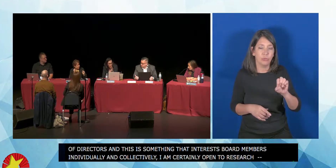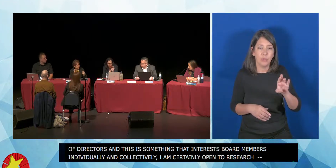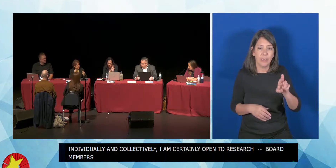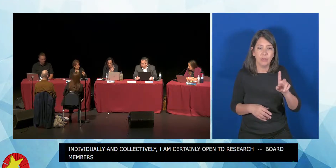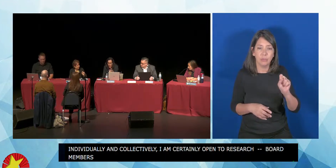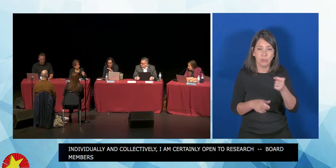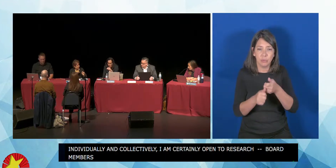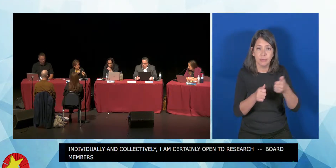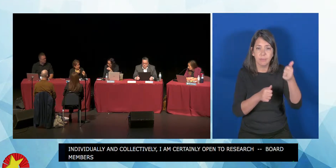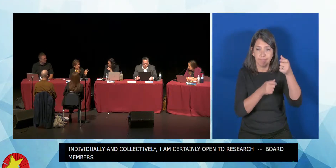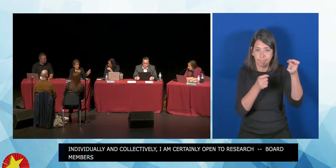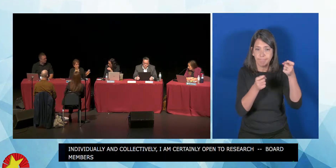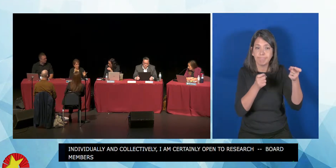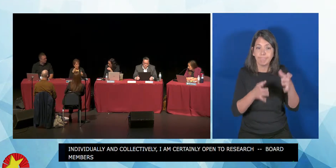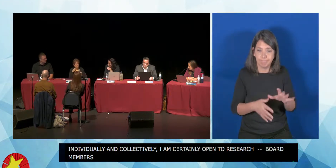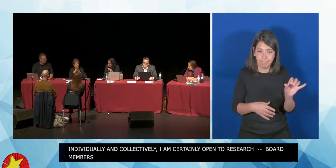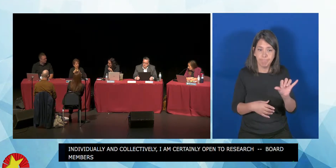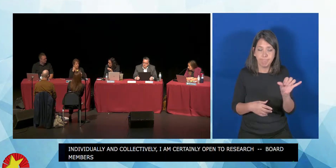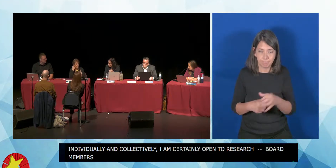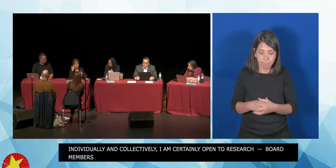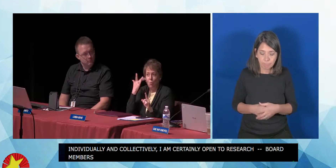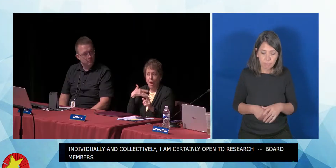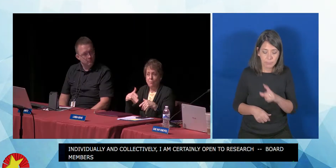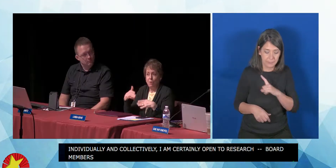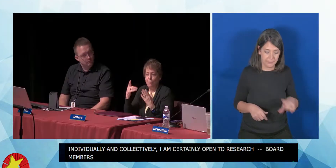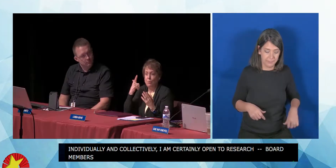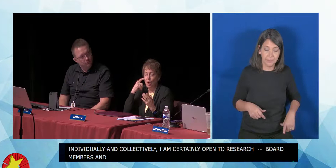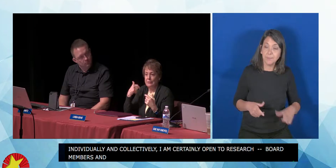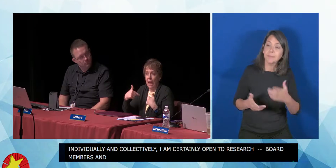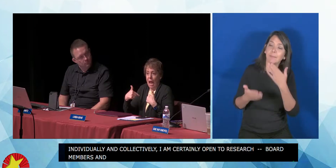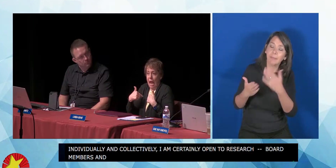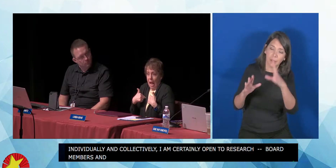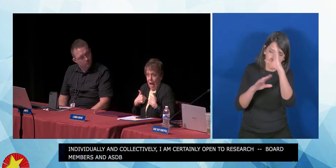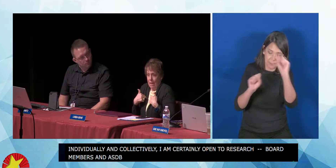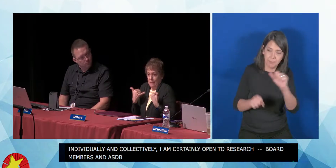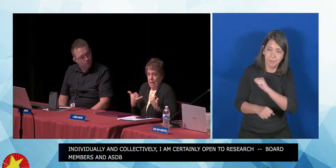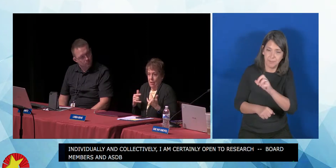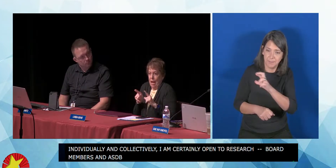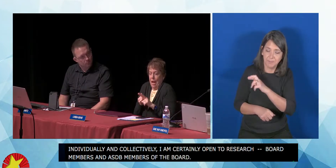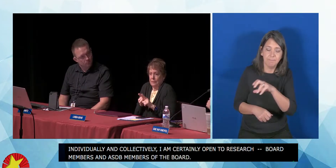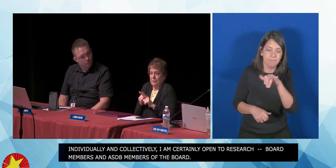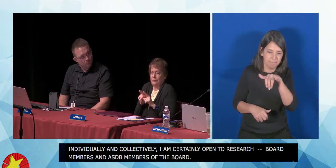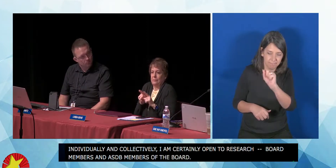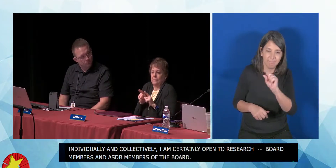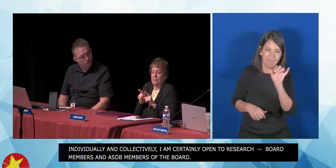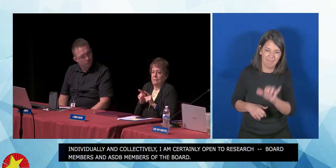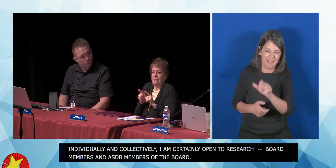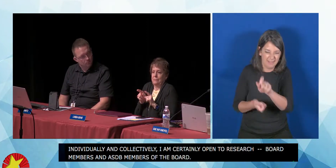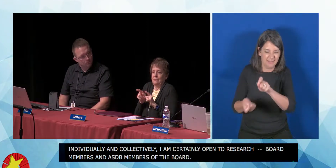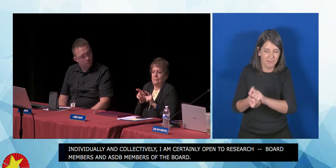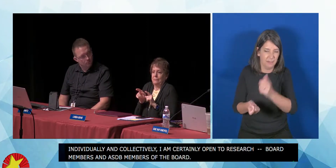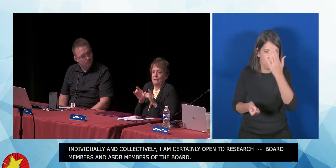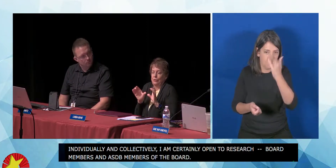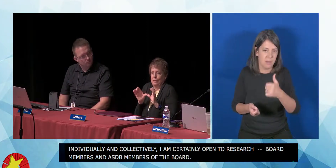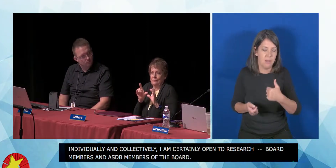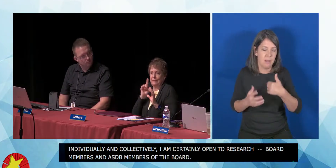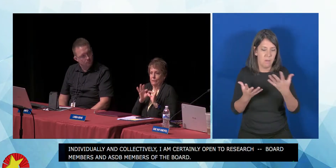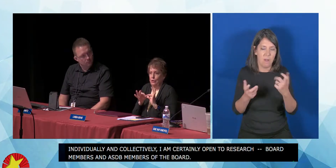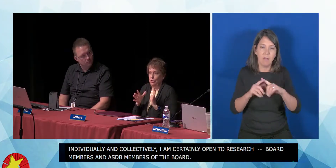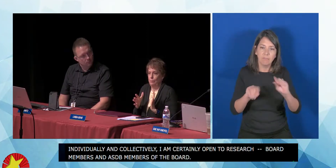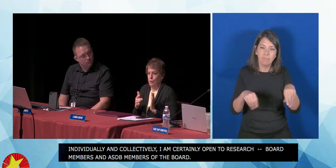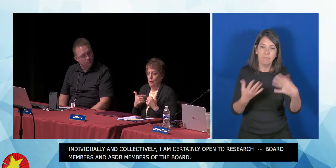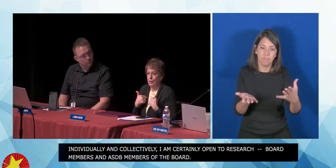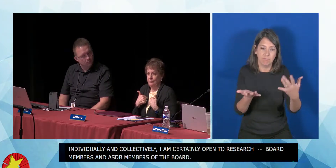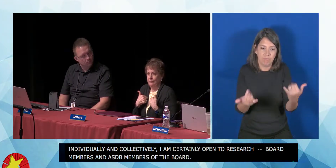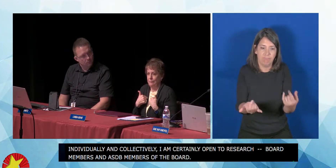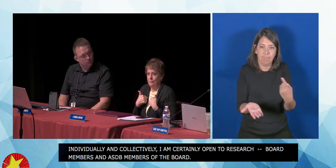Thank you. This is Linda. Thank you, Superintendent Reichman. And that is exactly why I brought this up, because now I, as